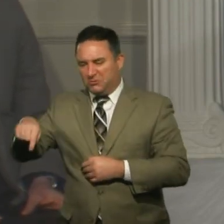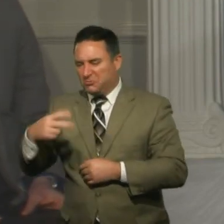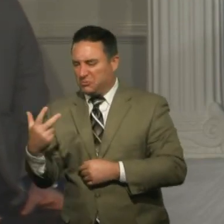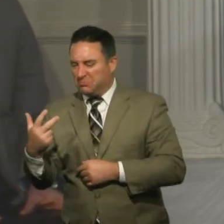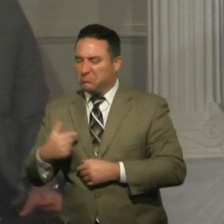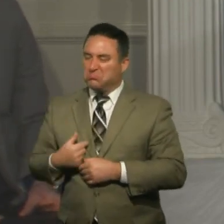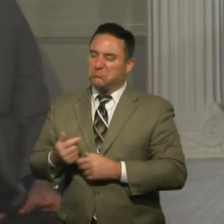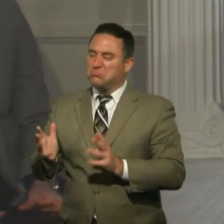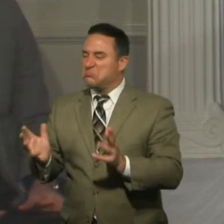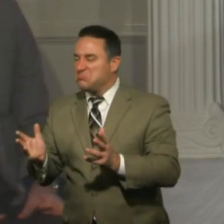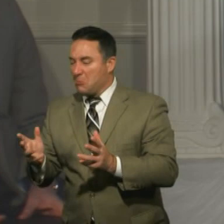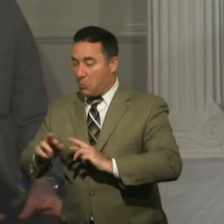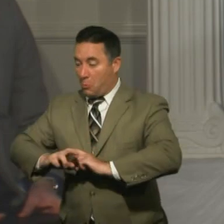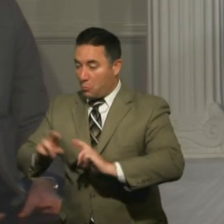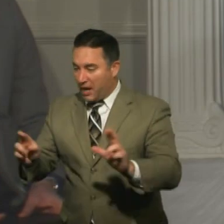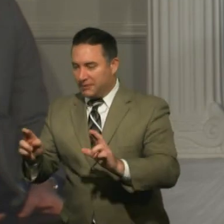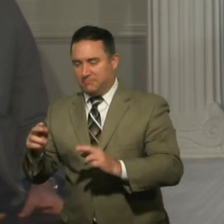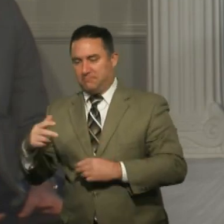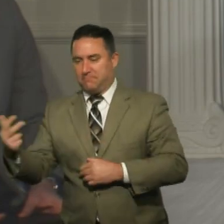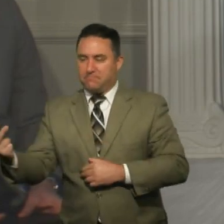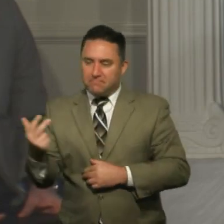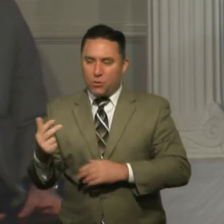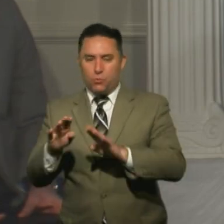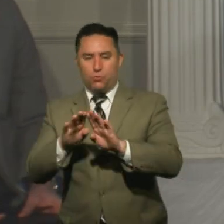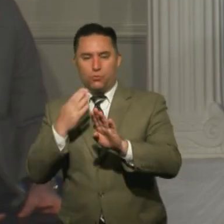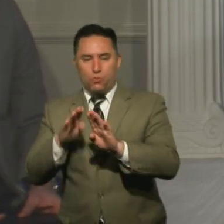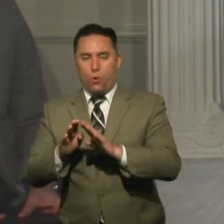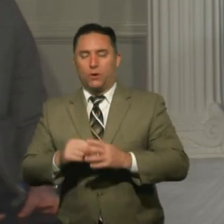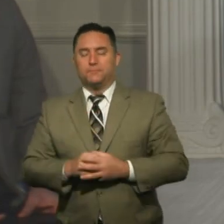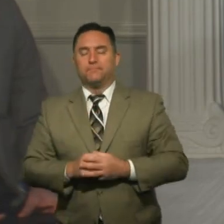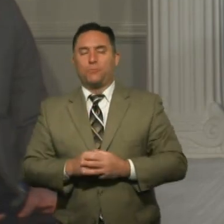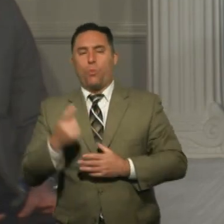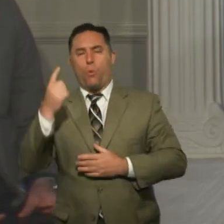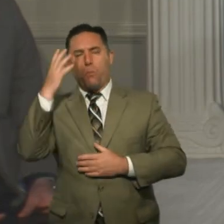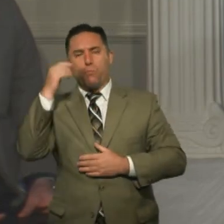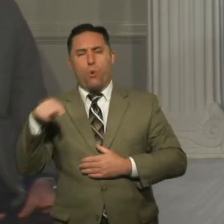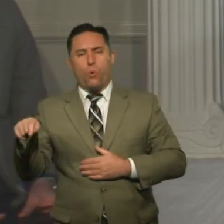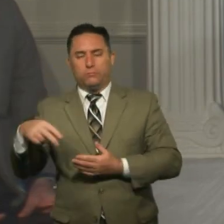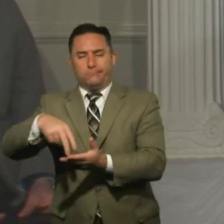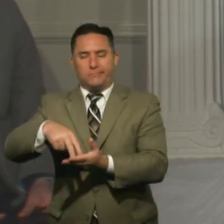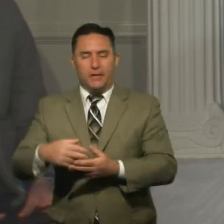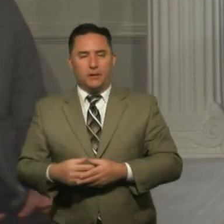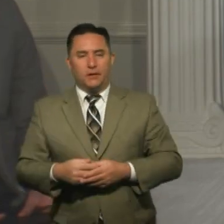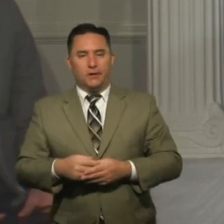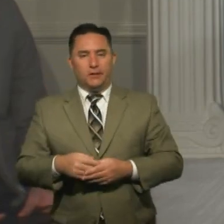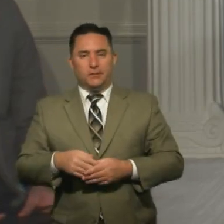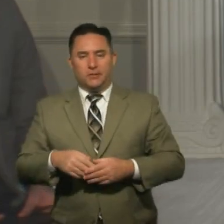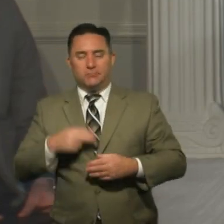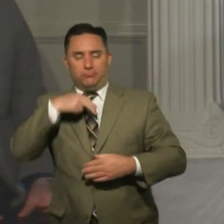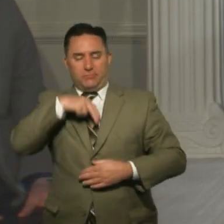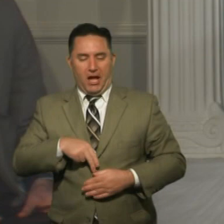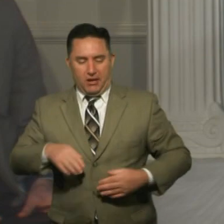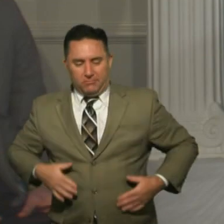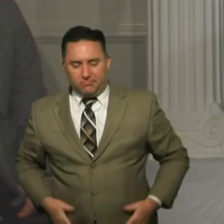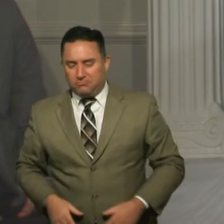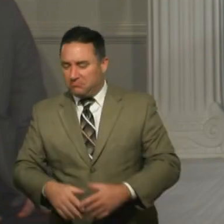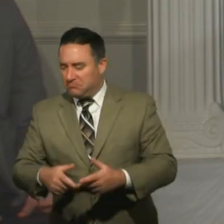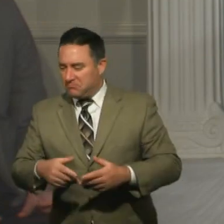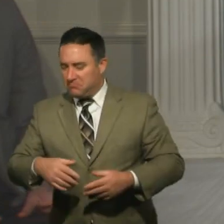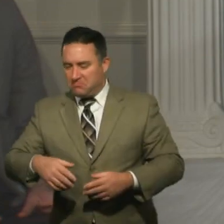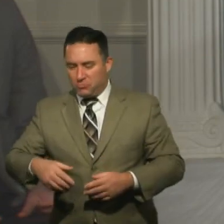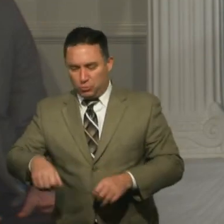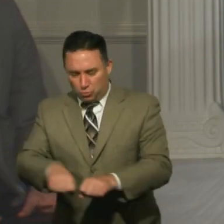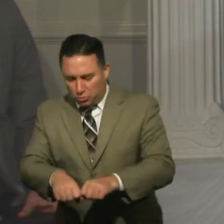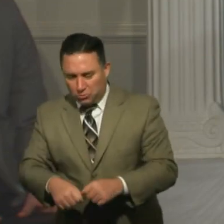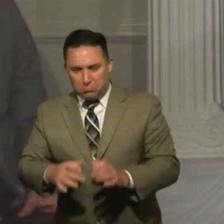right, guys, get ready. And my boys came to the door, and one of my boys was standing there, had his shirt, had his tie on, had his dress shoes on, had his Bible in